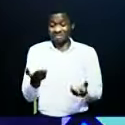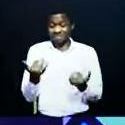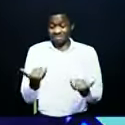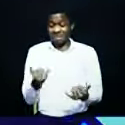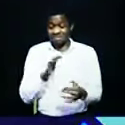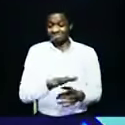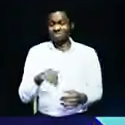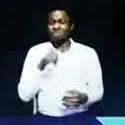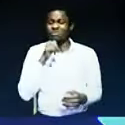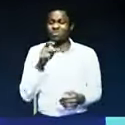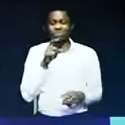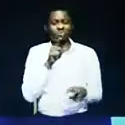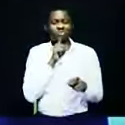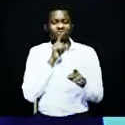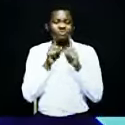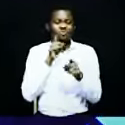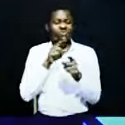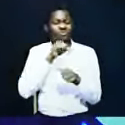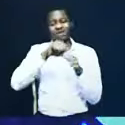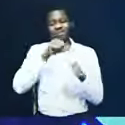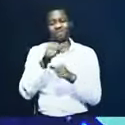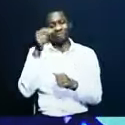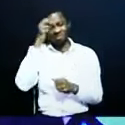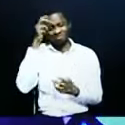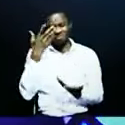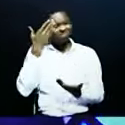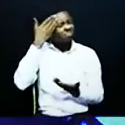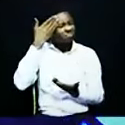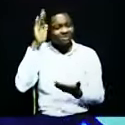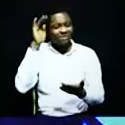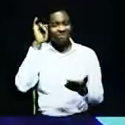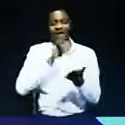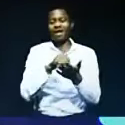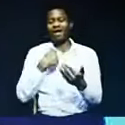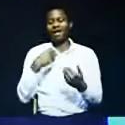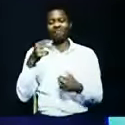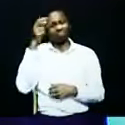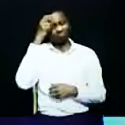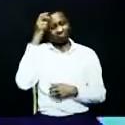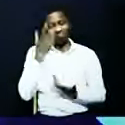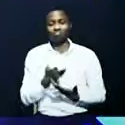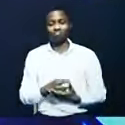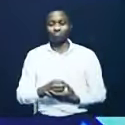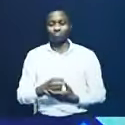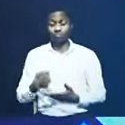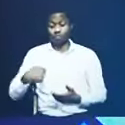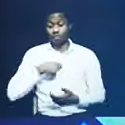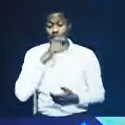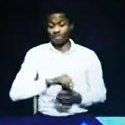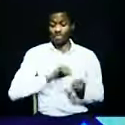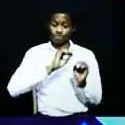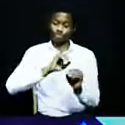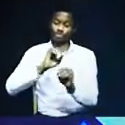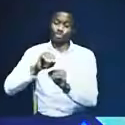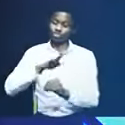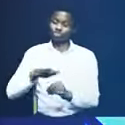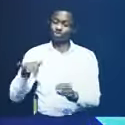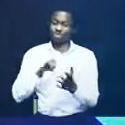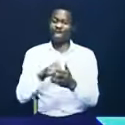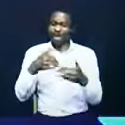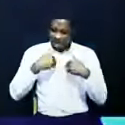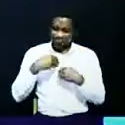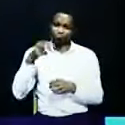even know that there is Satan. Well, name cross a bonny for beau. We need to teach them. I say a church.